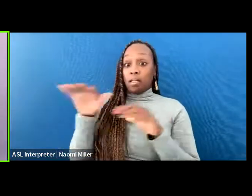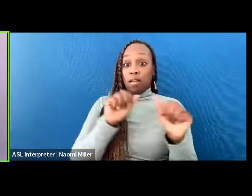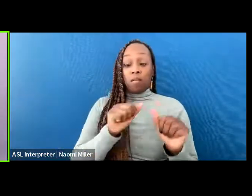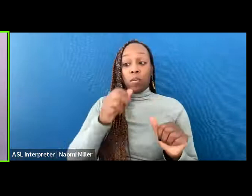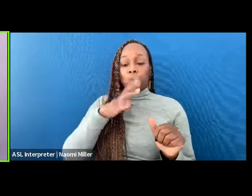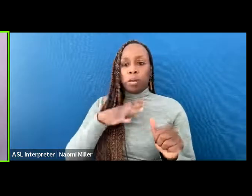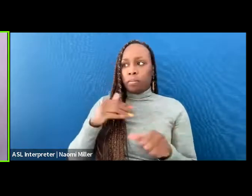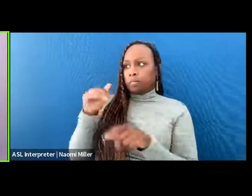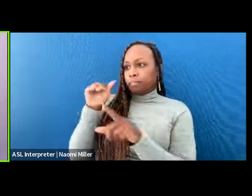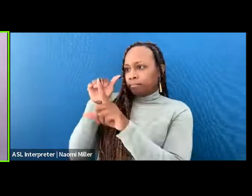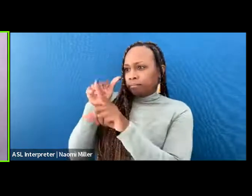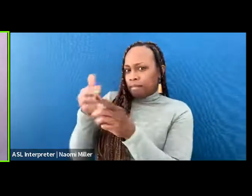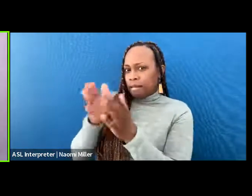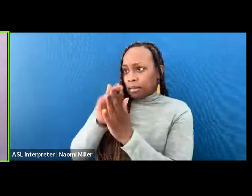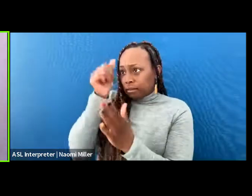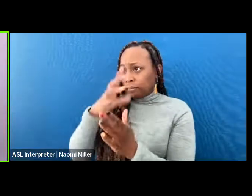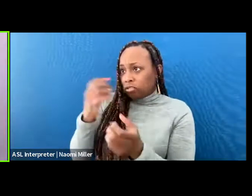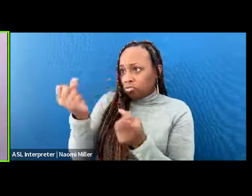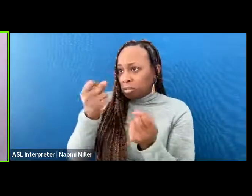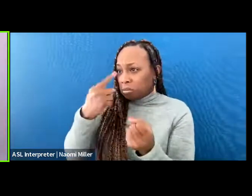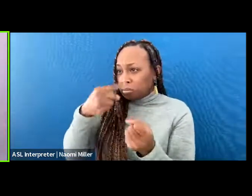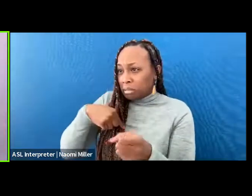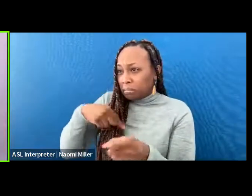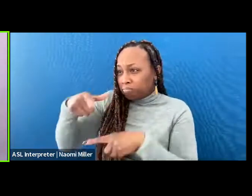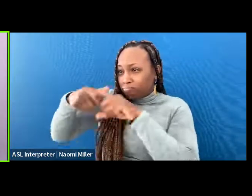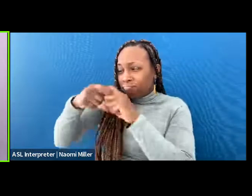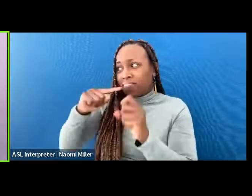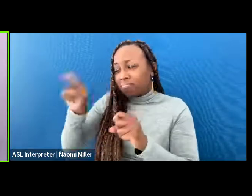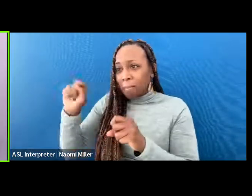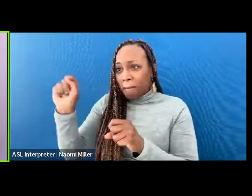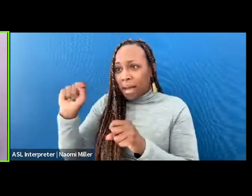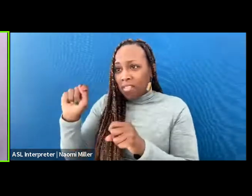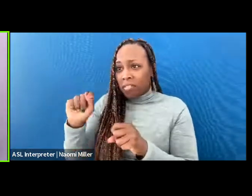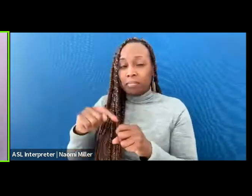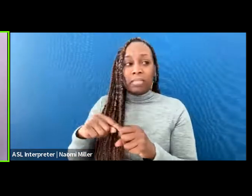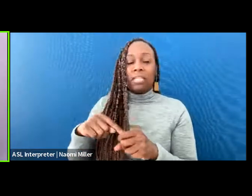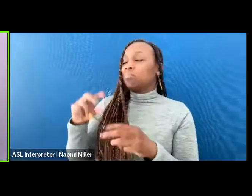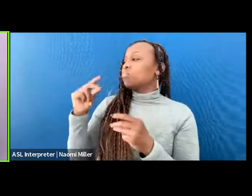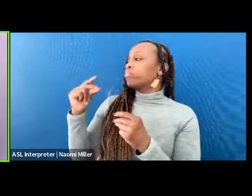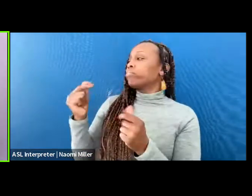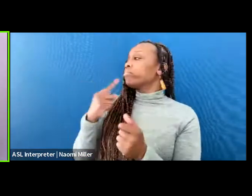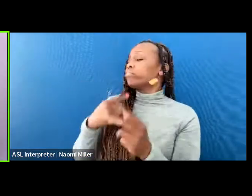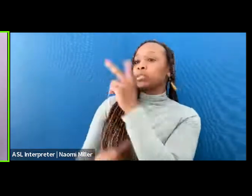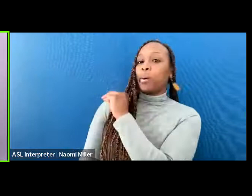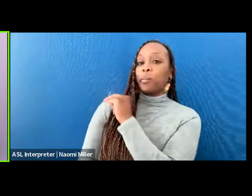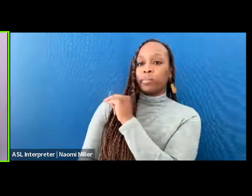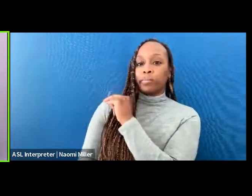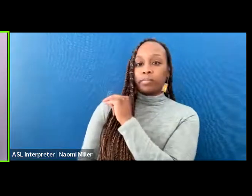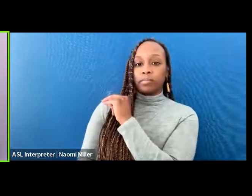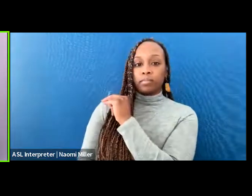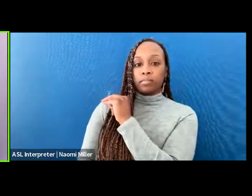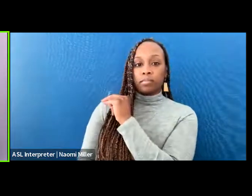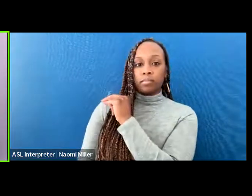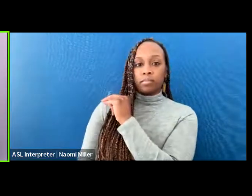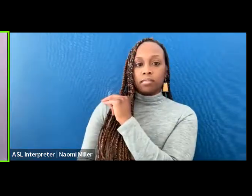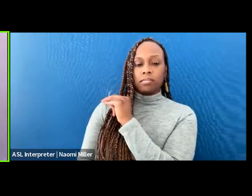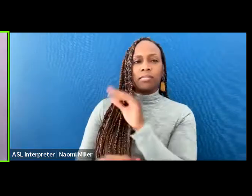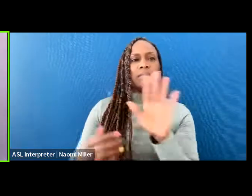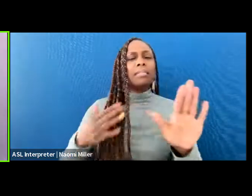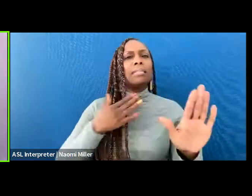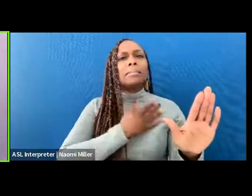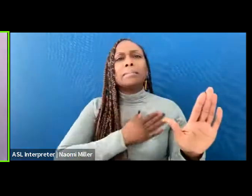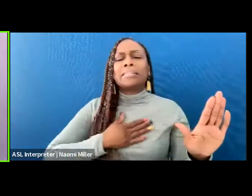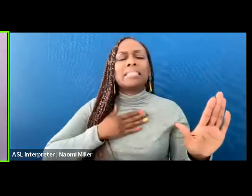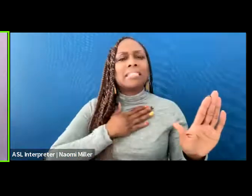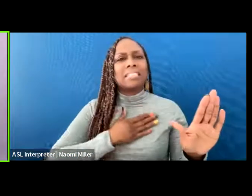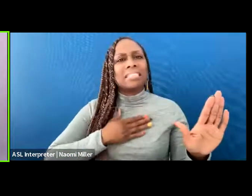the man driving if she could stop to use the bathroom. He quickly and flatly said, no. Please, sir, she